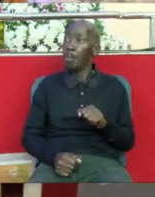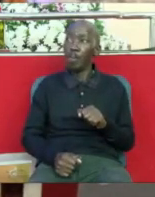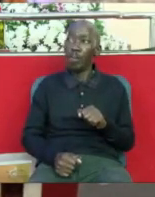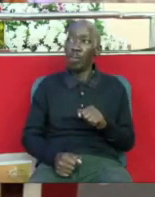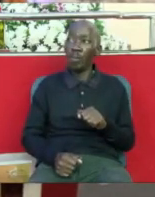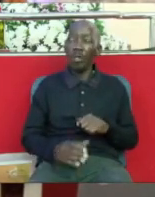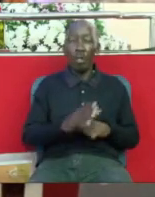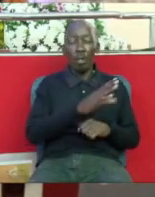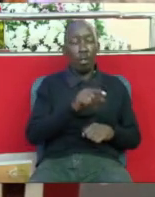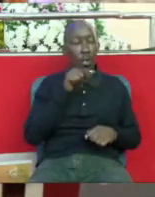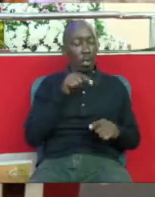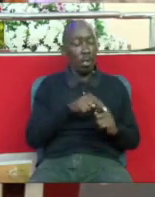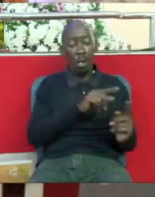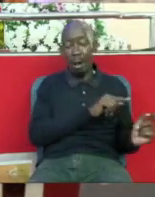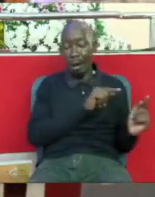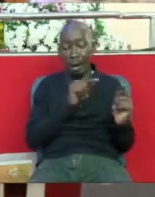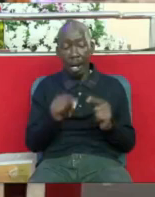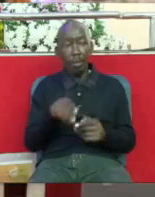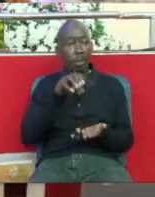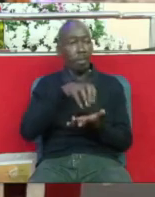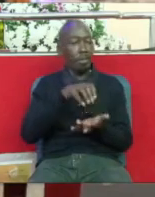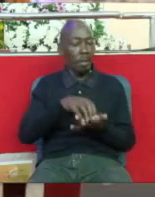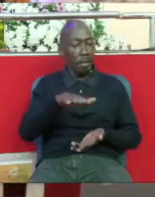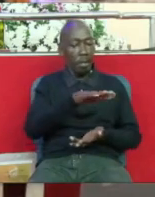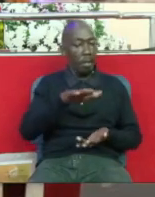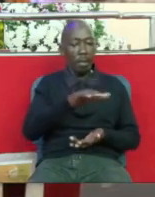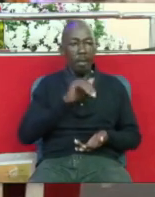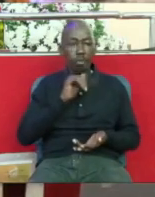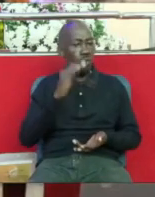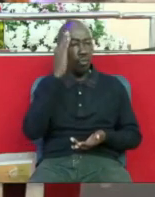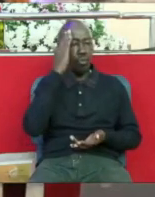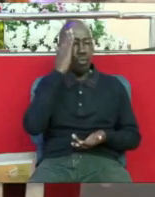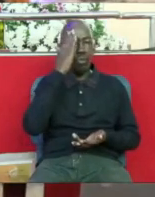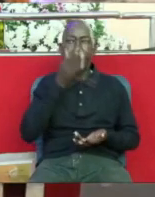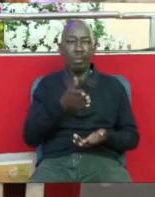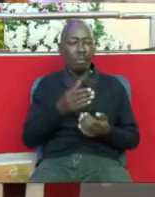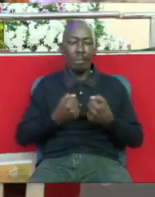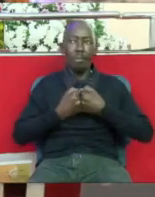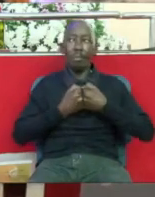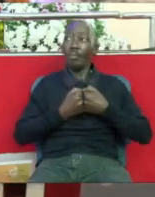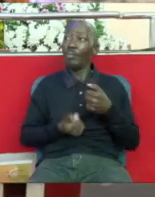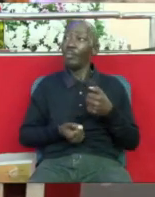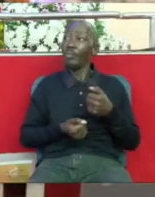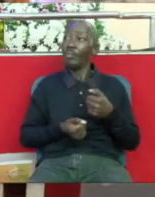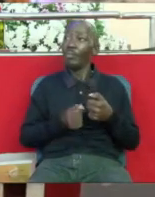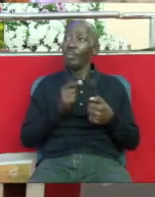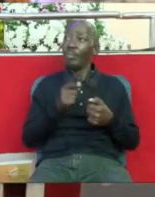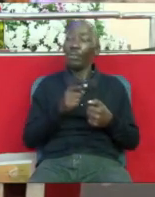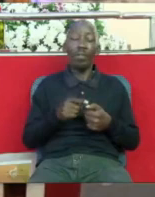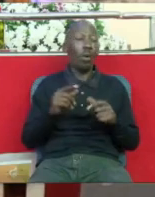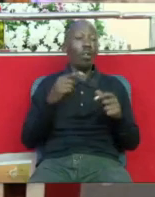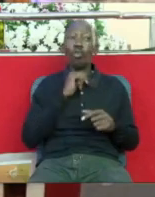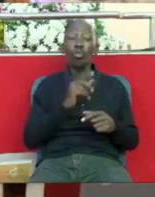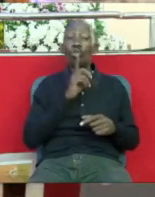And they had come to this point that was unfamiliar to them. Na walikuwa wamefika mahali ambapo hawakuwa wanapajua. And they weren't sure of